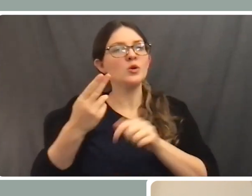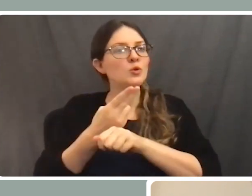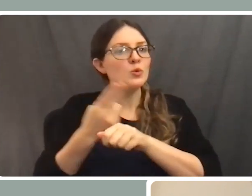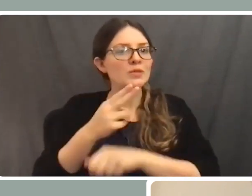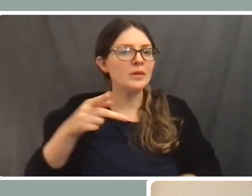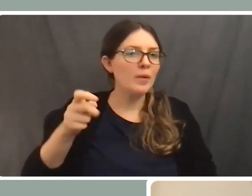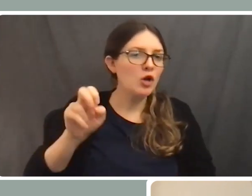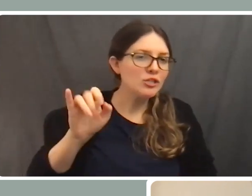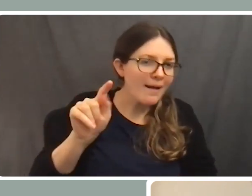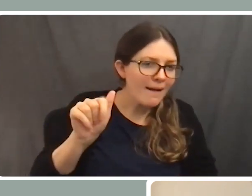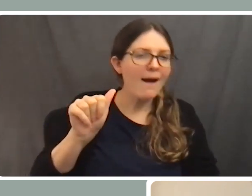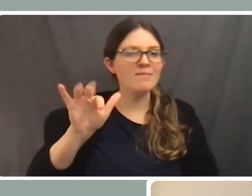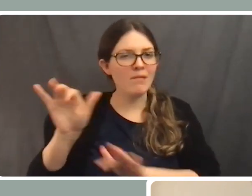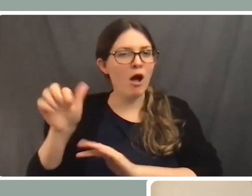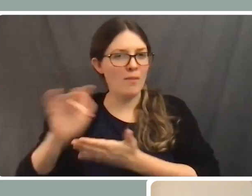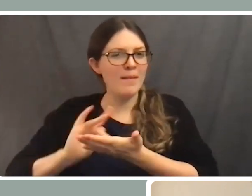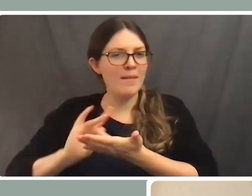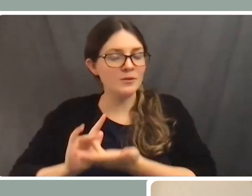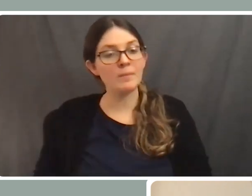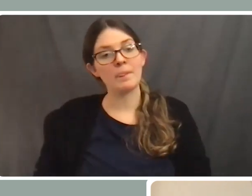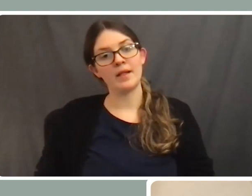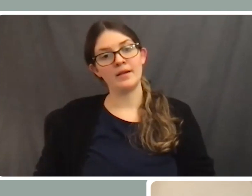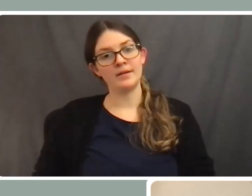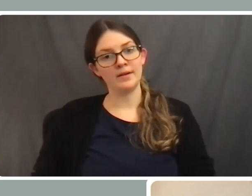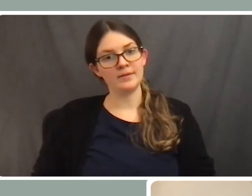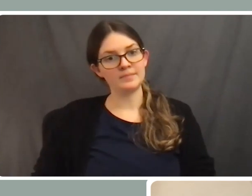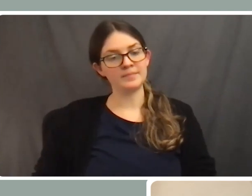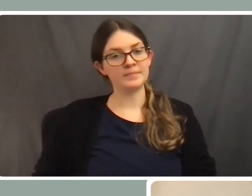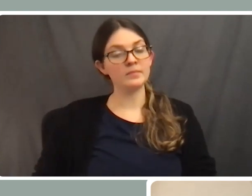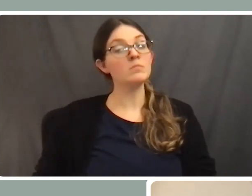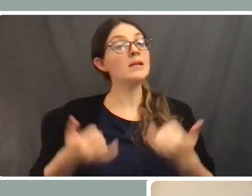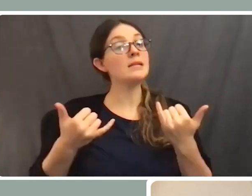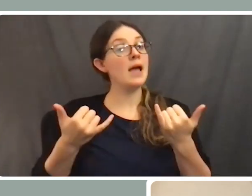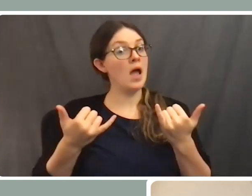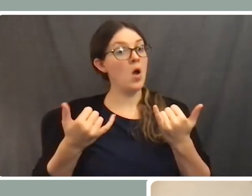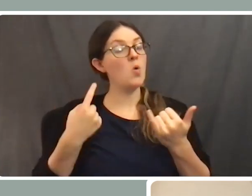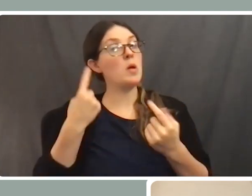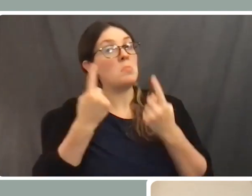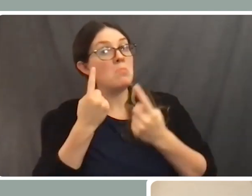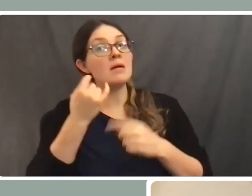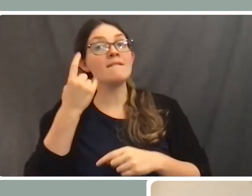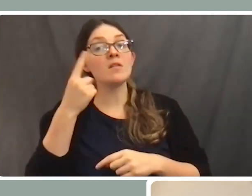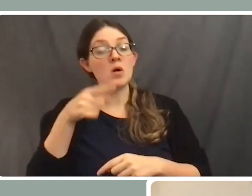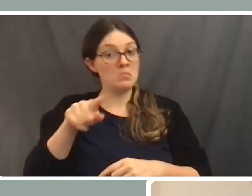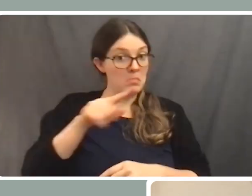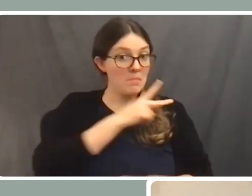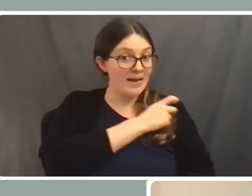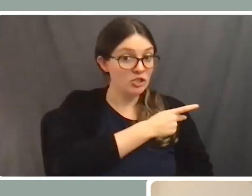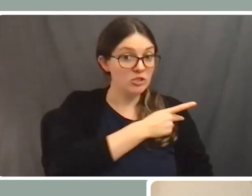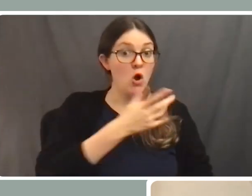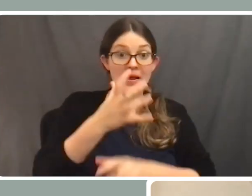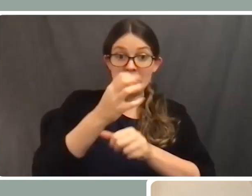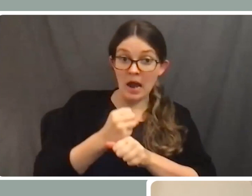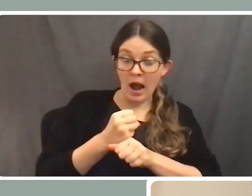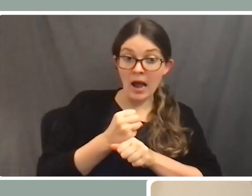in general, now when we consider using it, it's in a population of patients who have already received and presumably benefited from